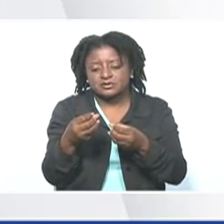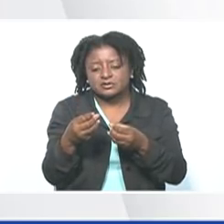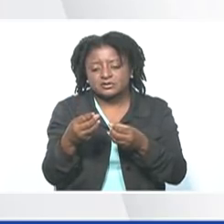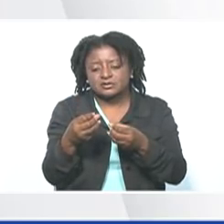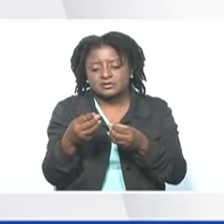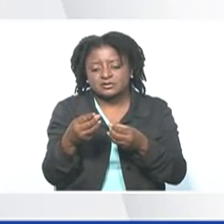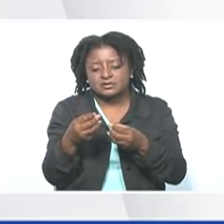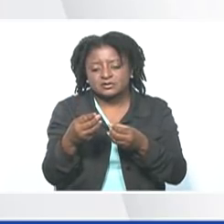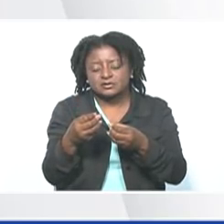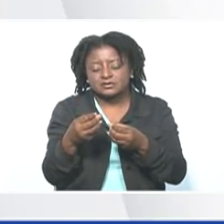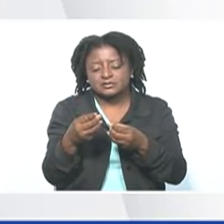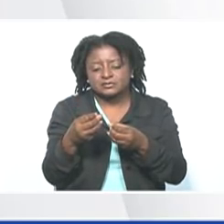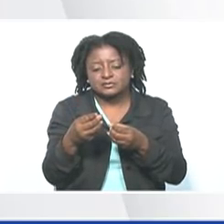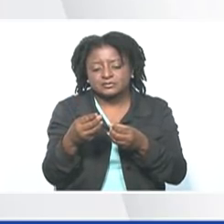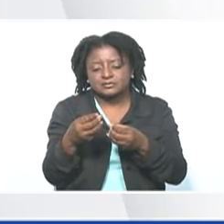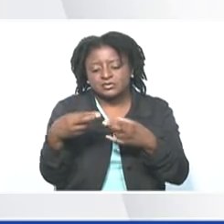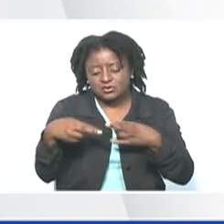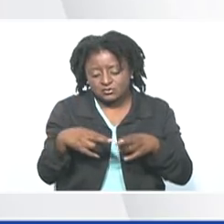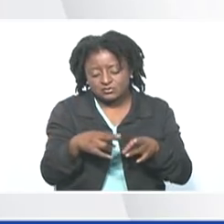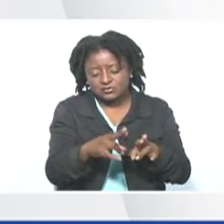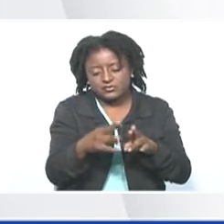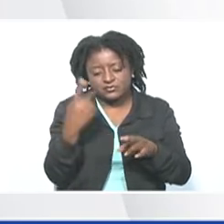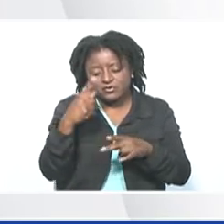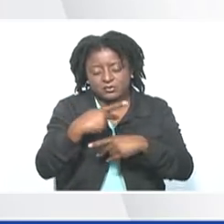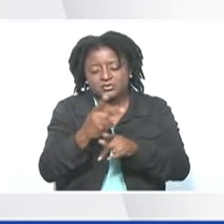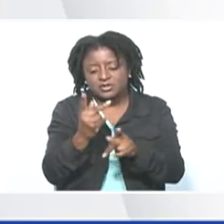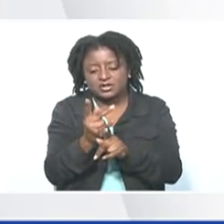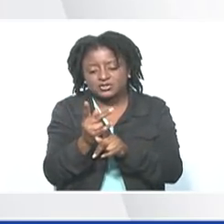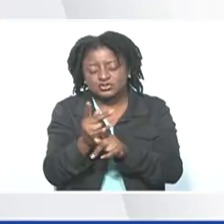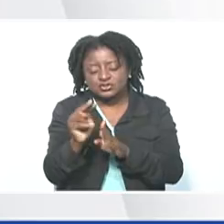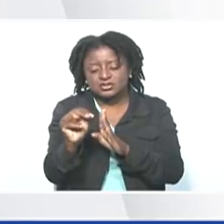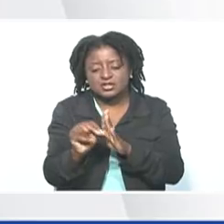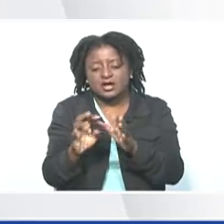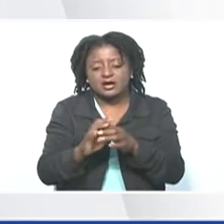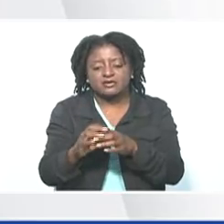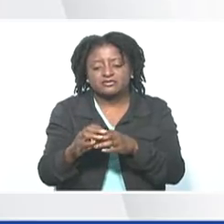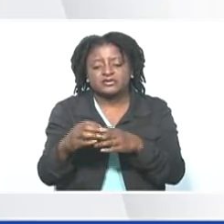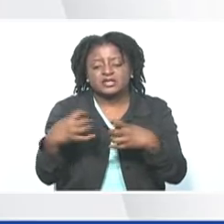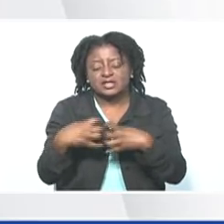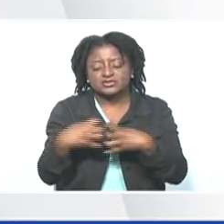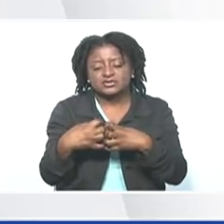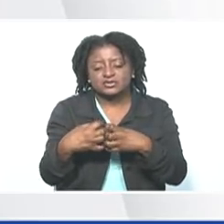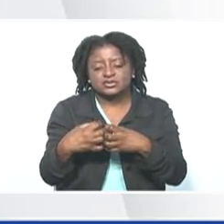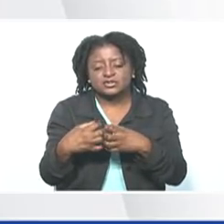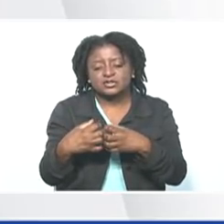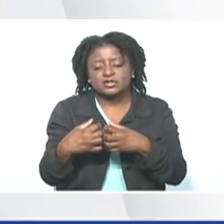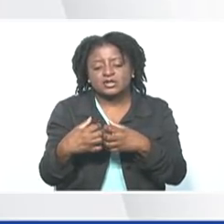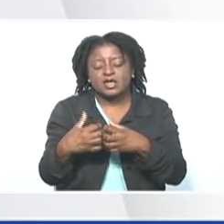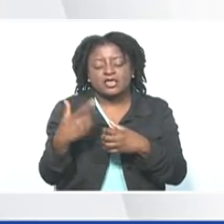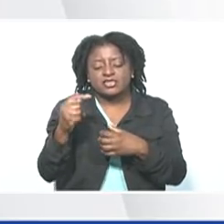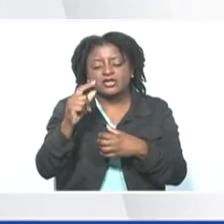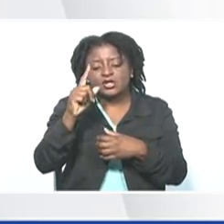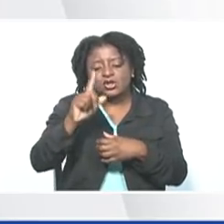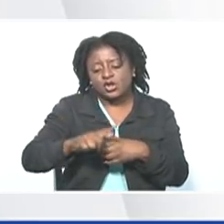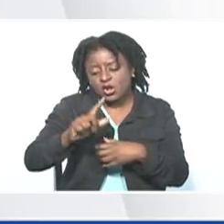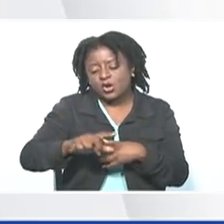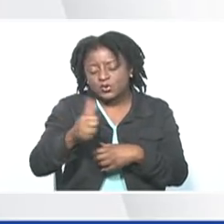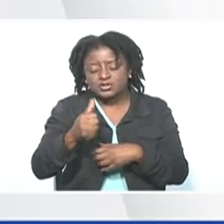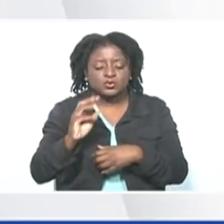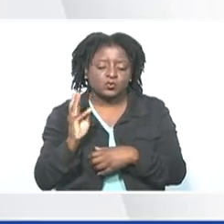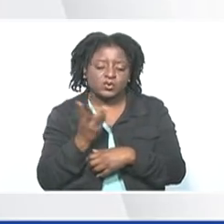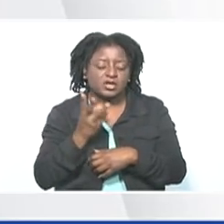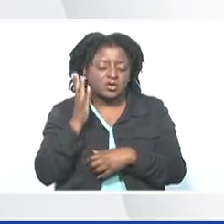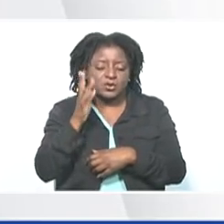for the production of electricity, which will be the lowest that we've ever had in the Bahamas. So Bahamians will be able to see